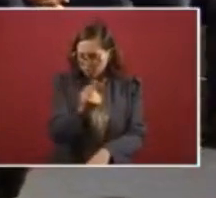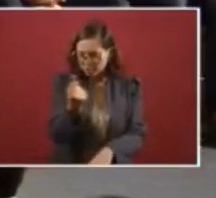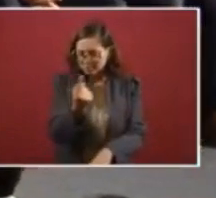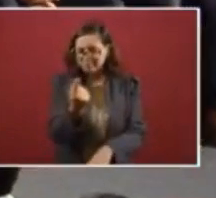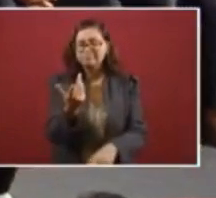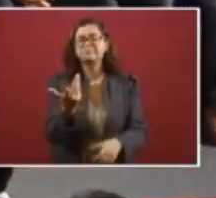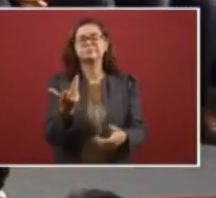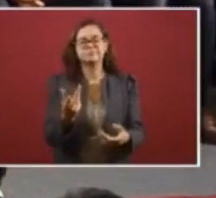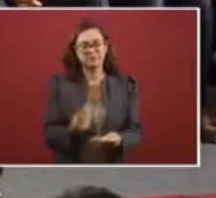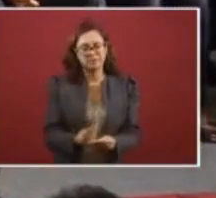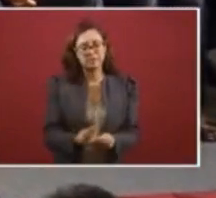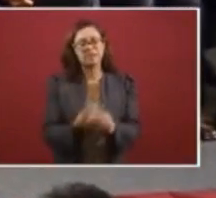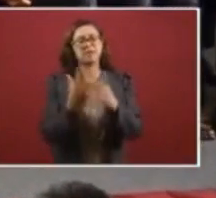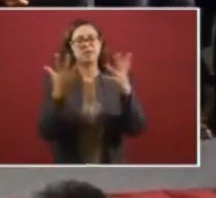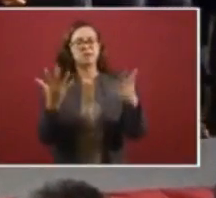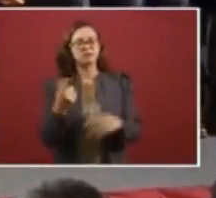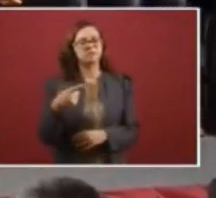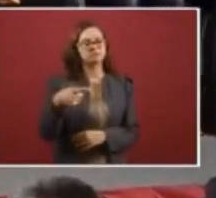due to the